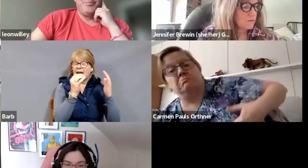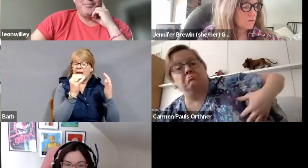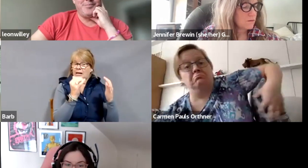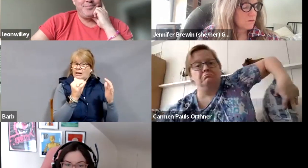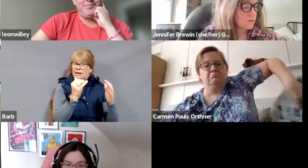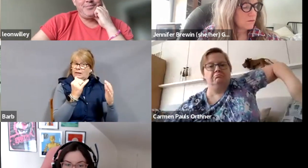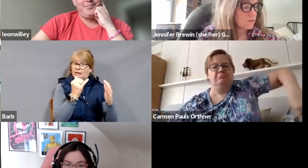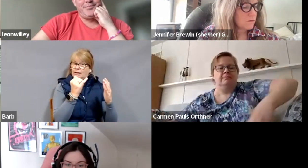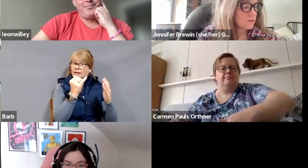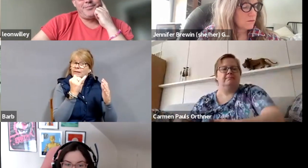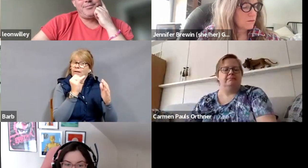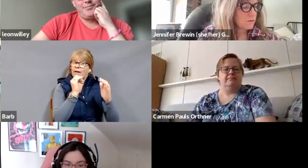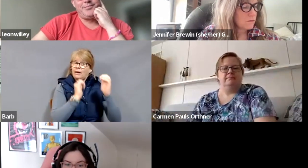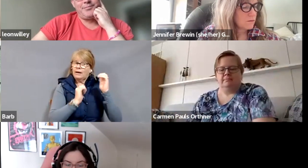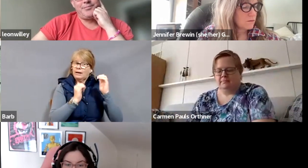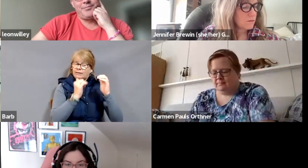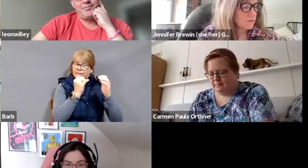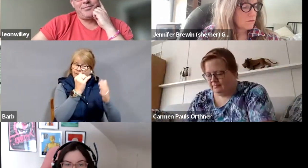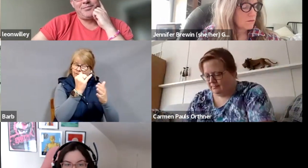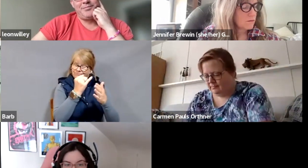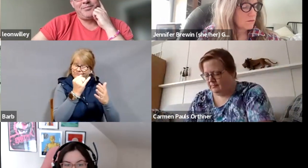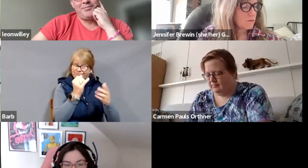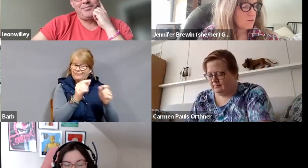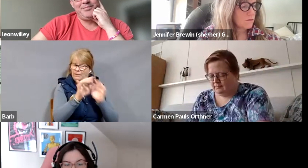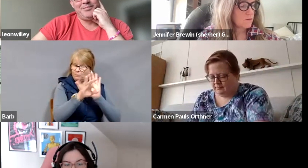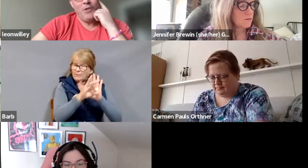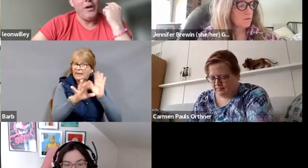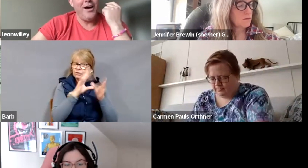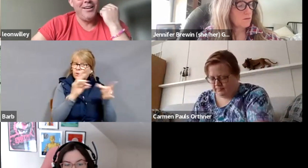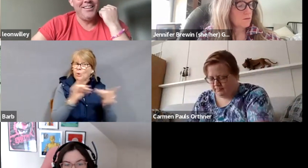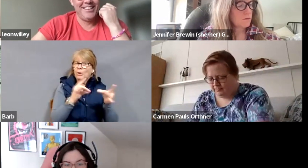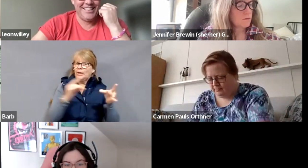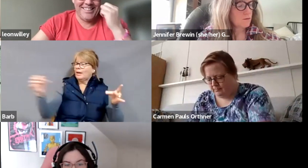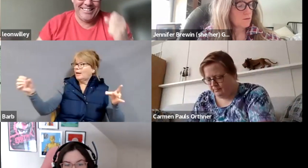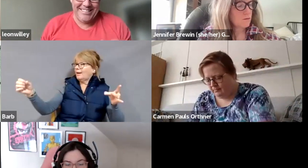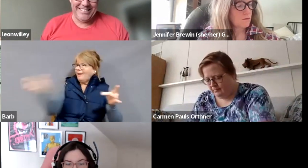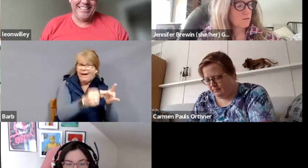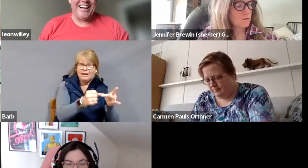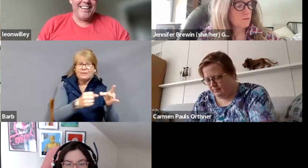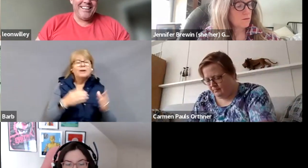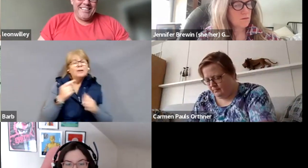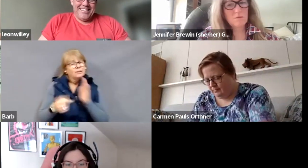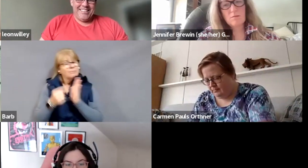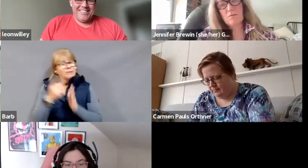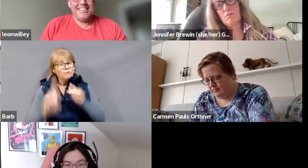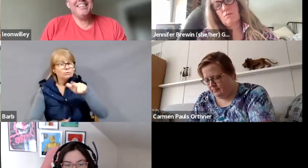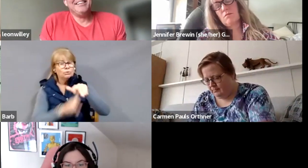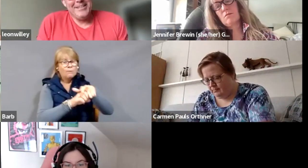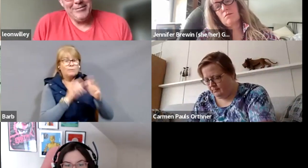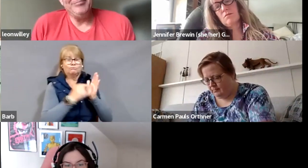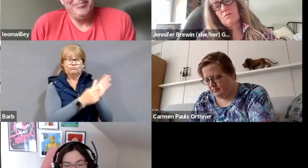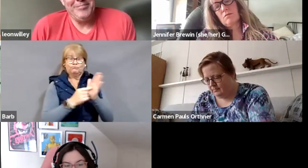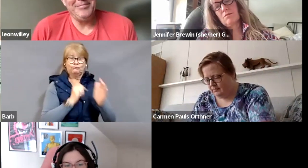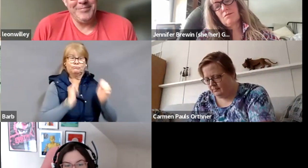Yeah. And then, sometimes you might still have to audition for it because they're not totally sure, right? Yeah. But they were thinking about you